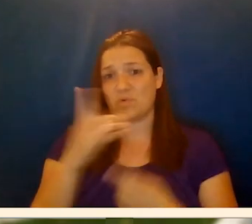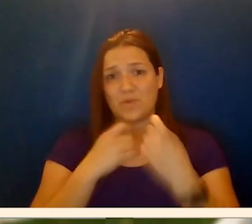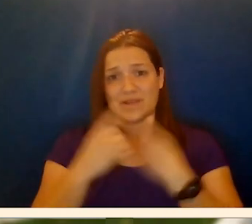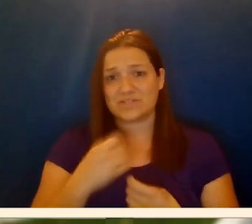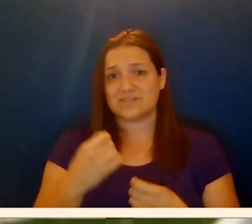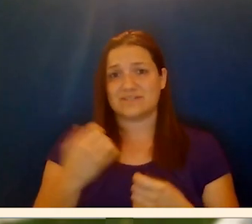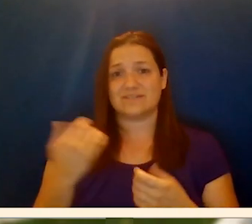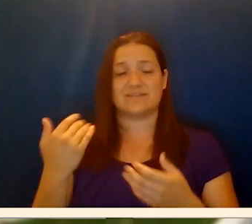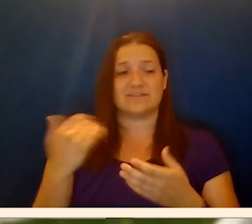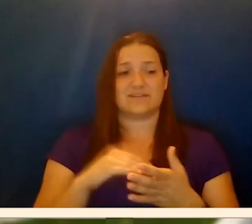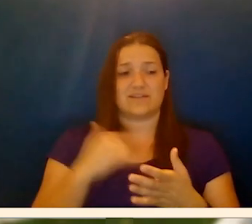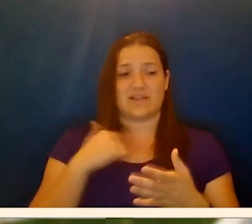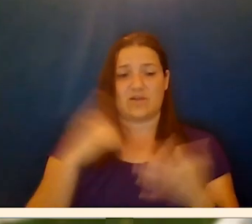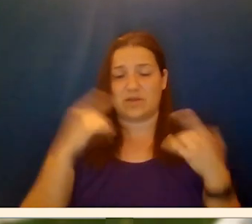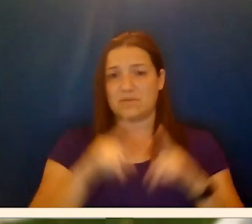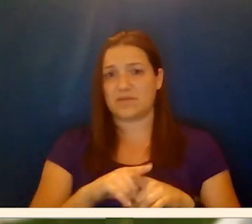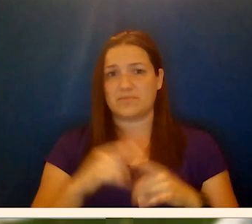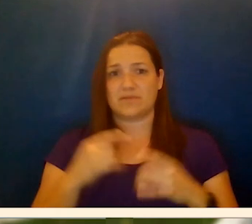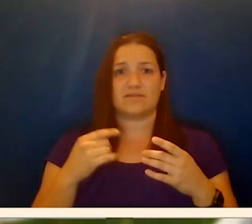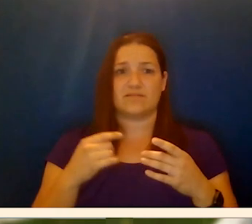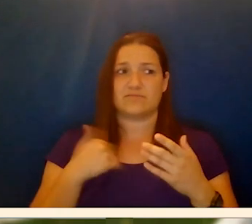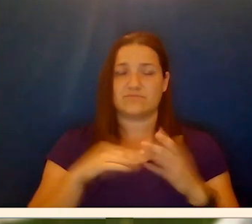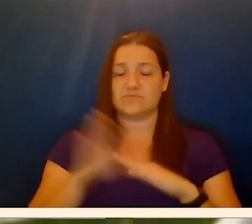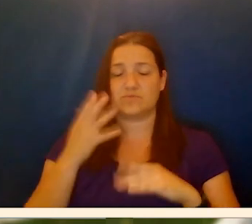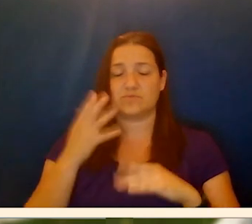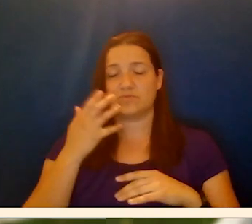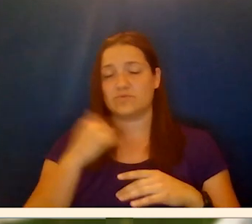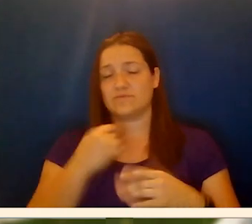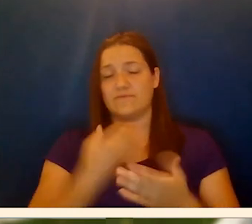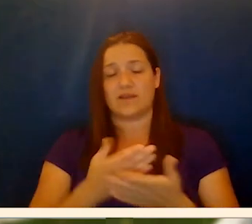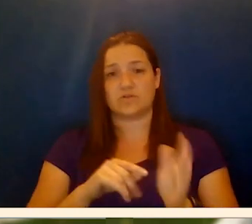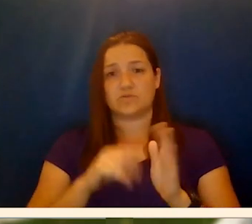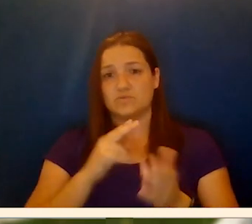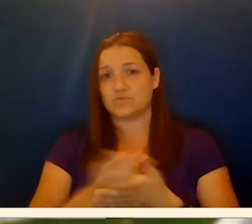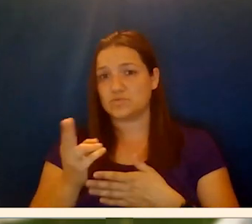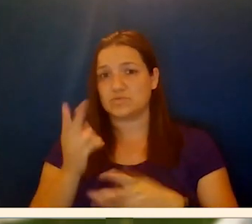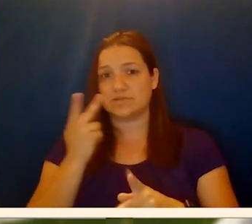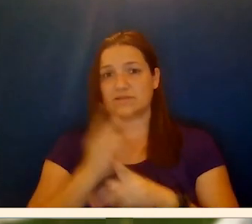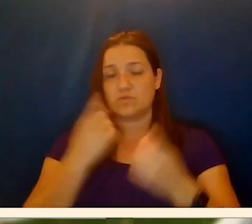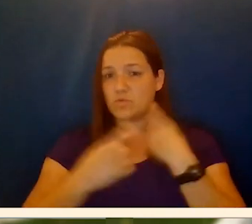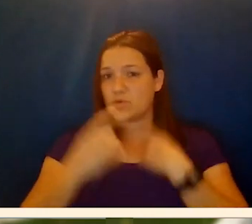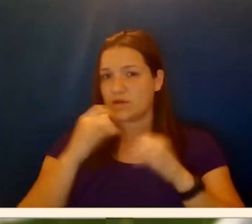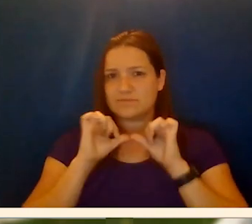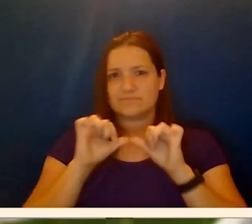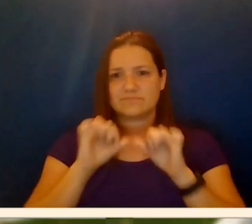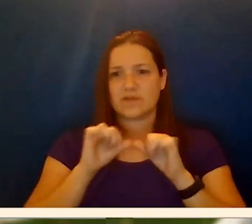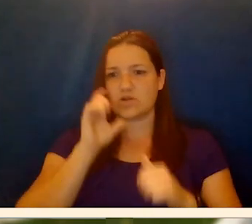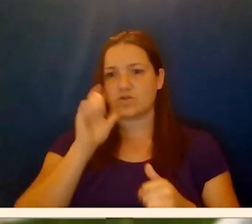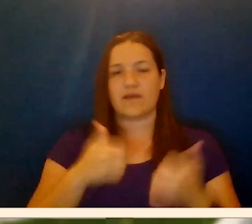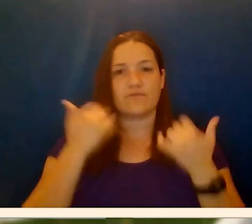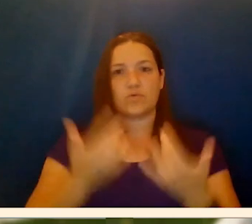Again, our commitment to be your source of fact and truth, and keep the questions coming. And you don't have to